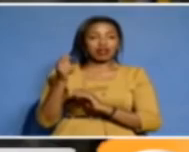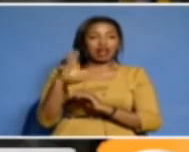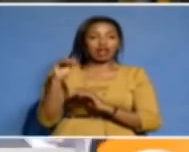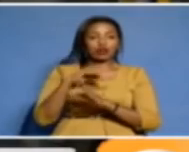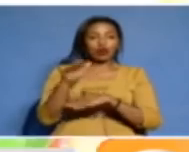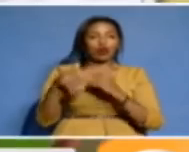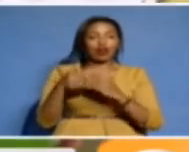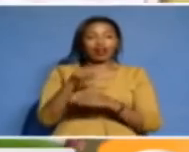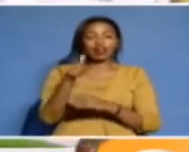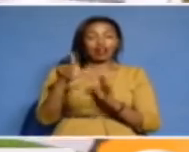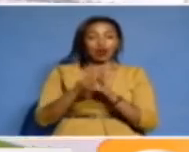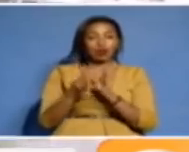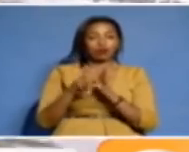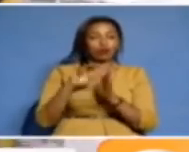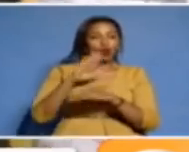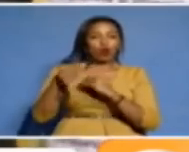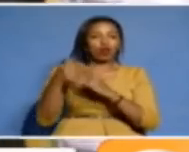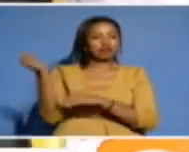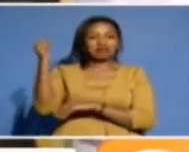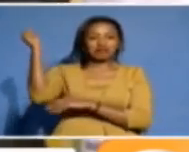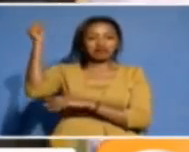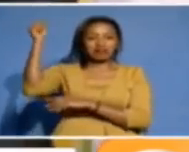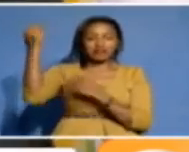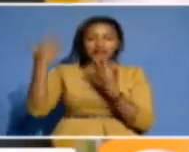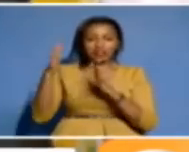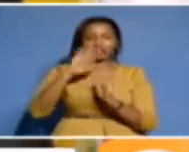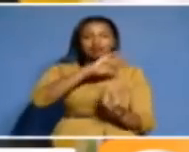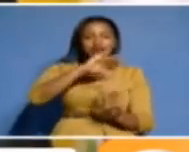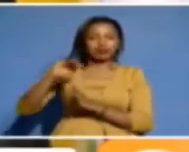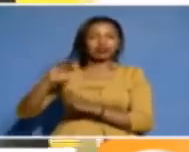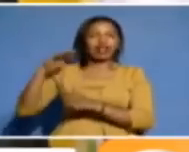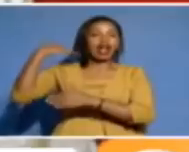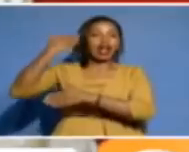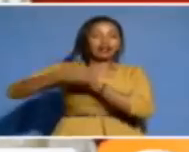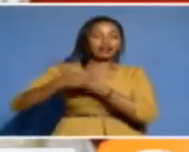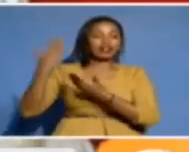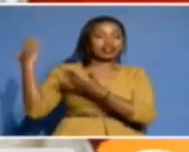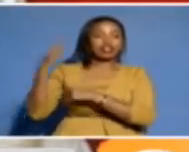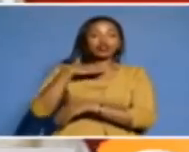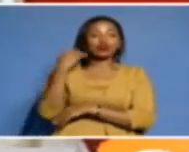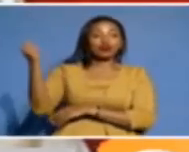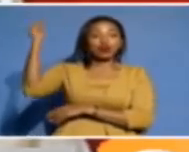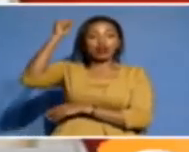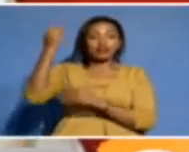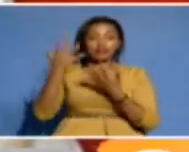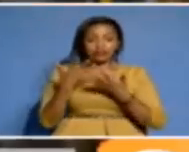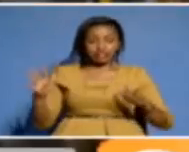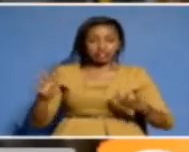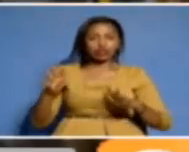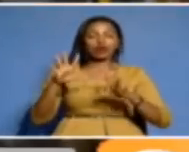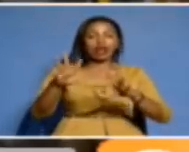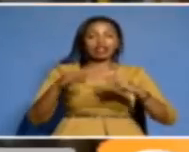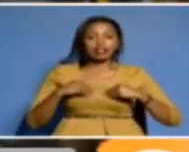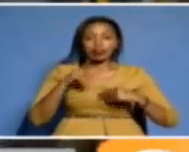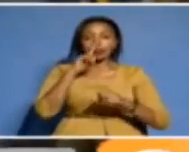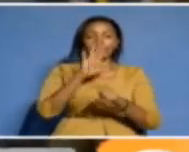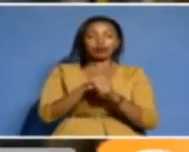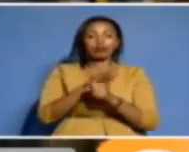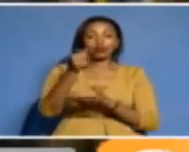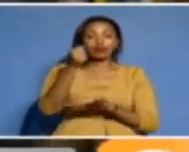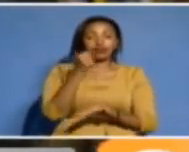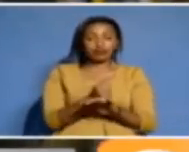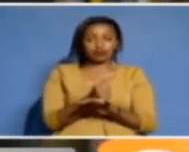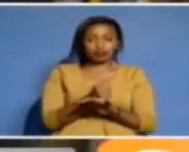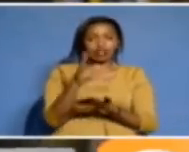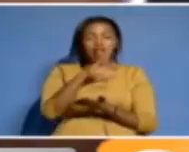laws. After a long wait, the new commissioners of the Judicial Service Commission took oath of office. So help me God.